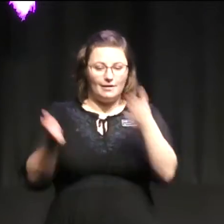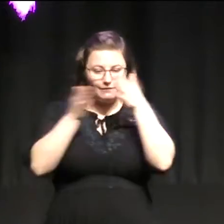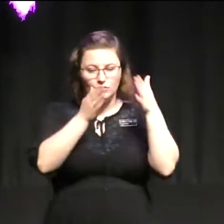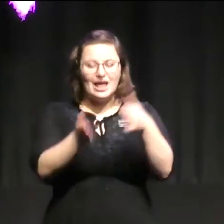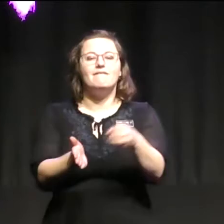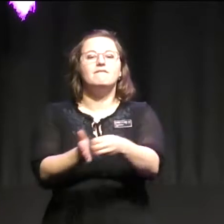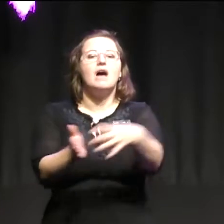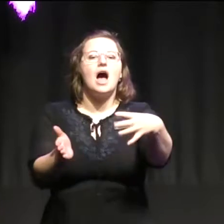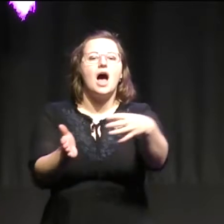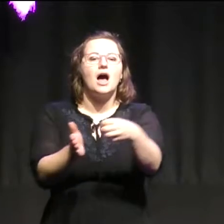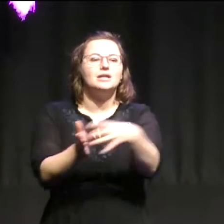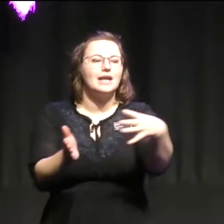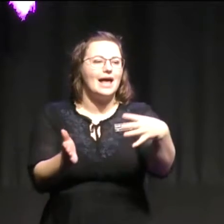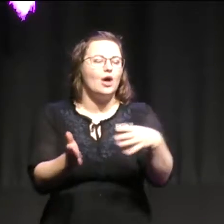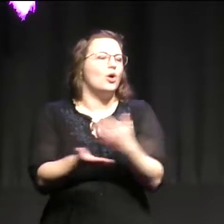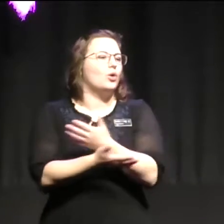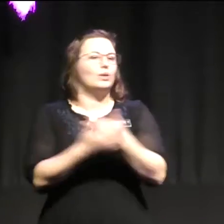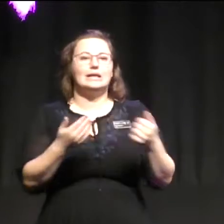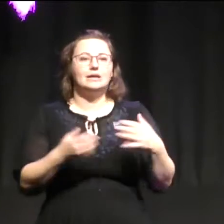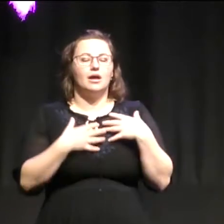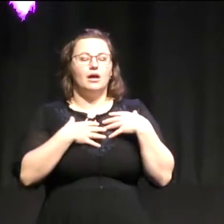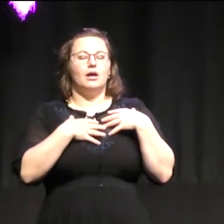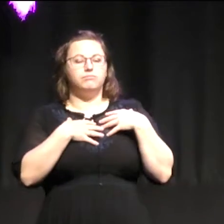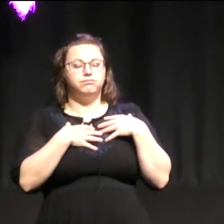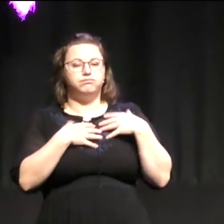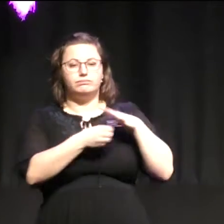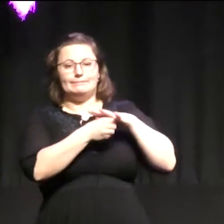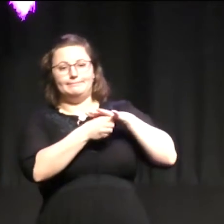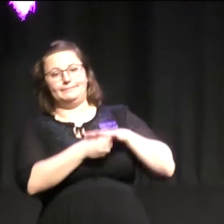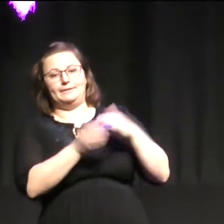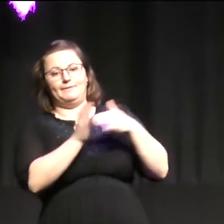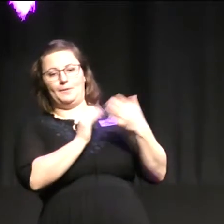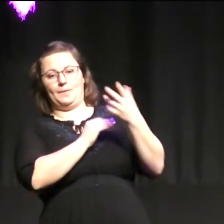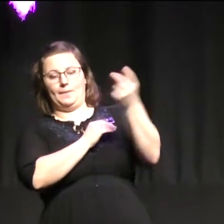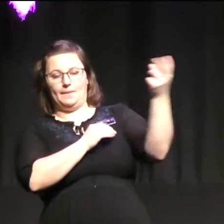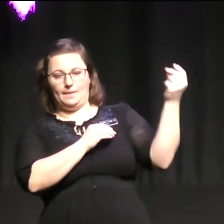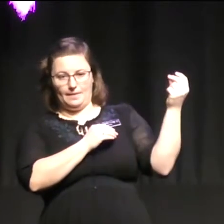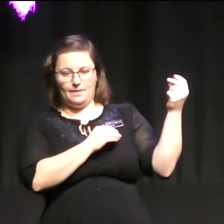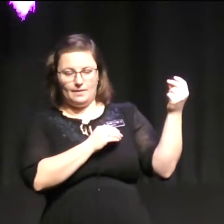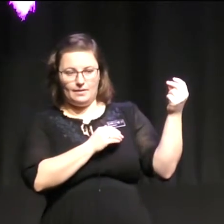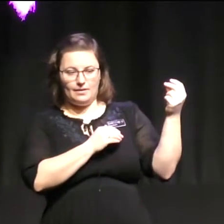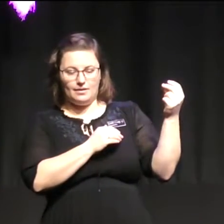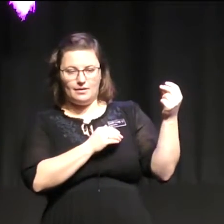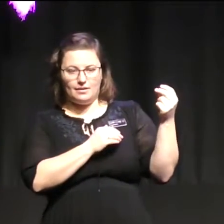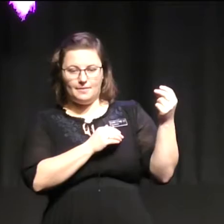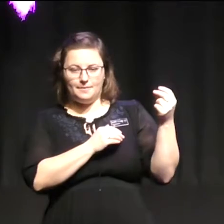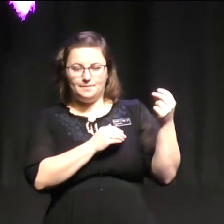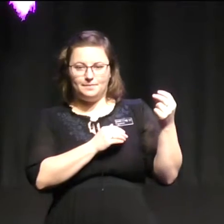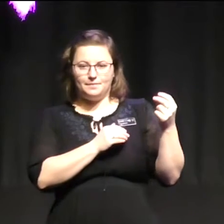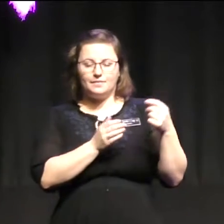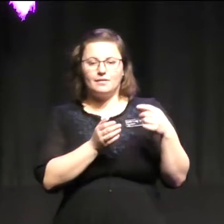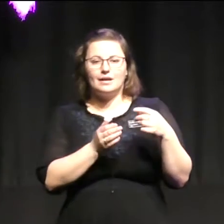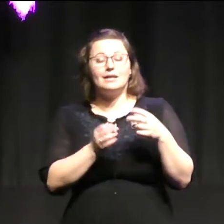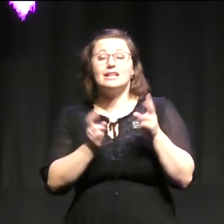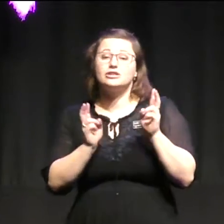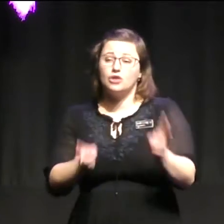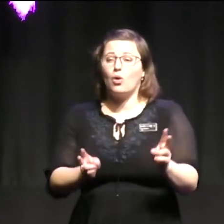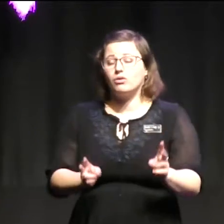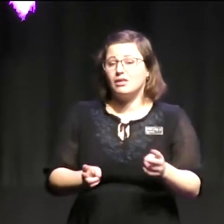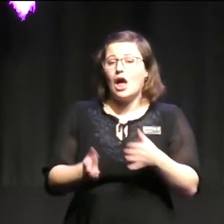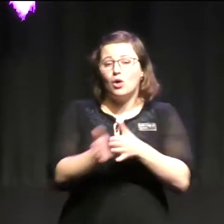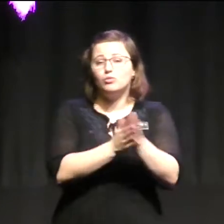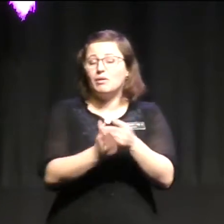values and not succumb to the pressures. So those are the challenges that, SEWA has to live